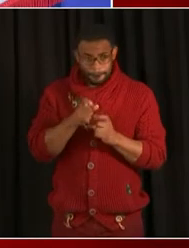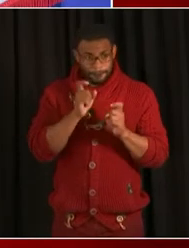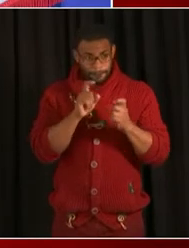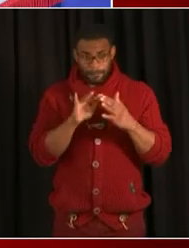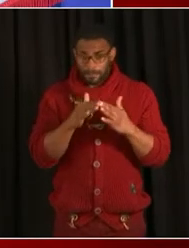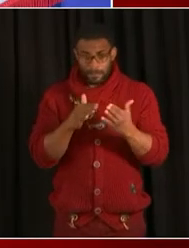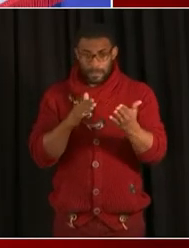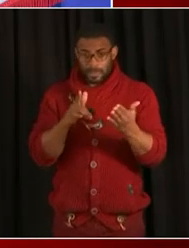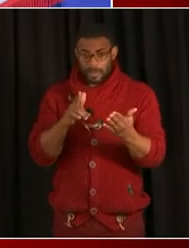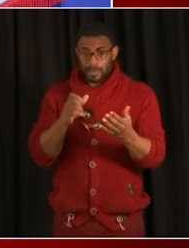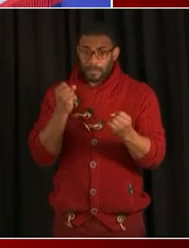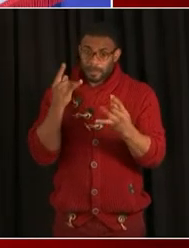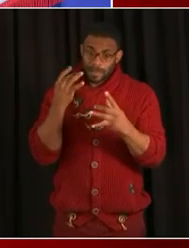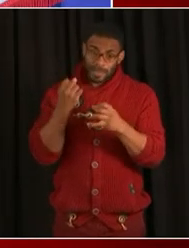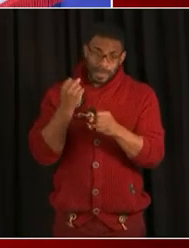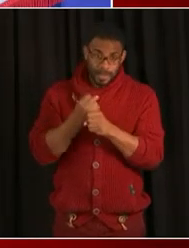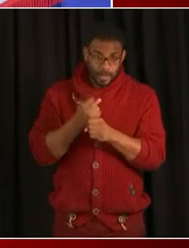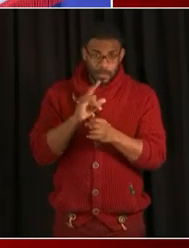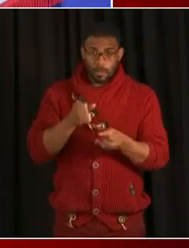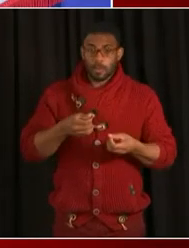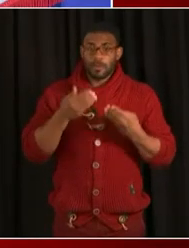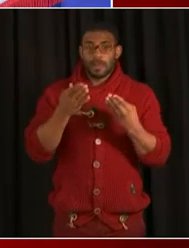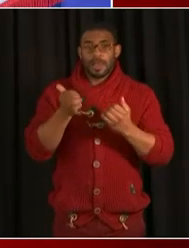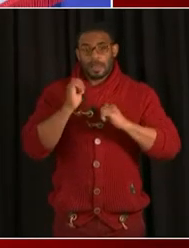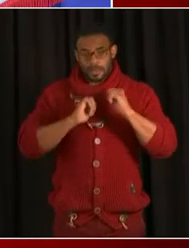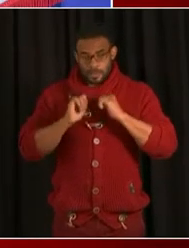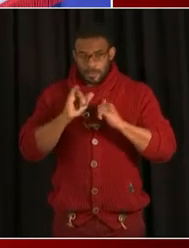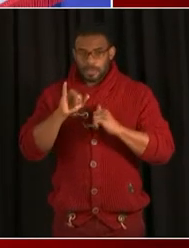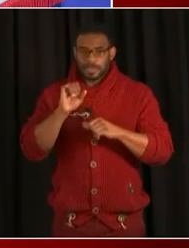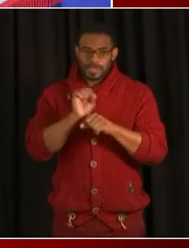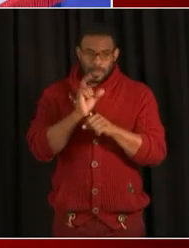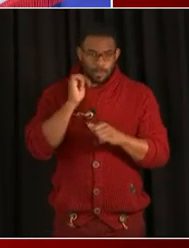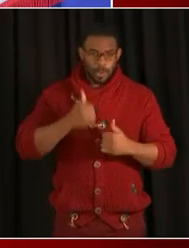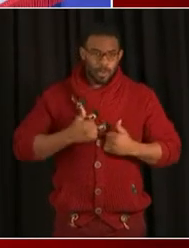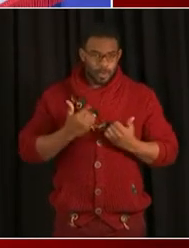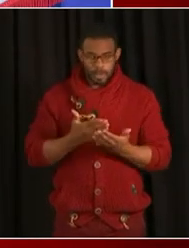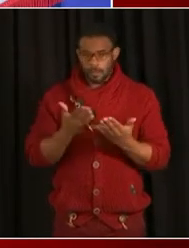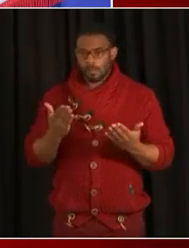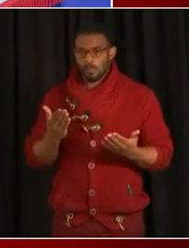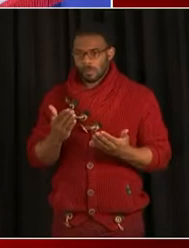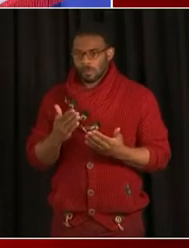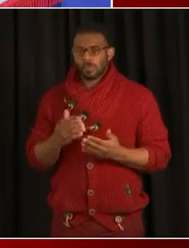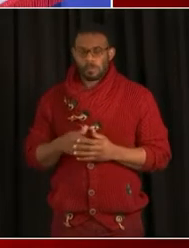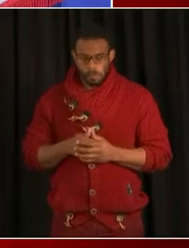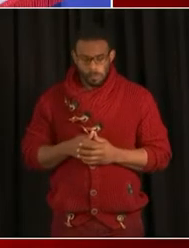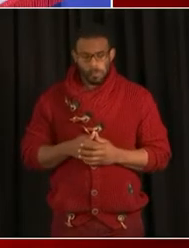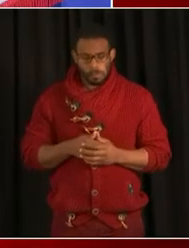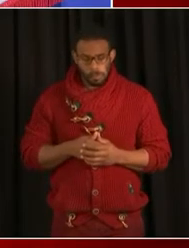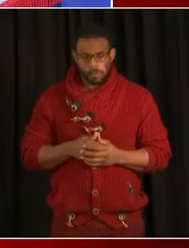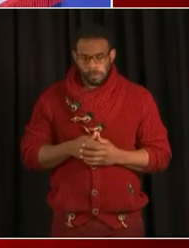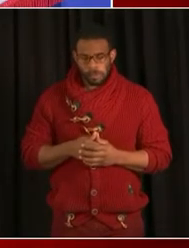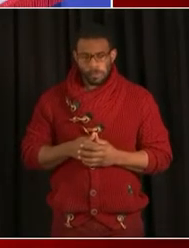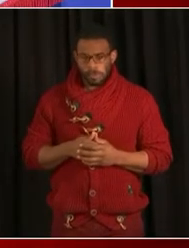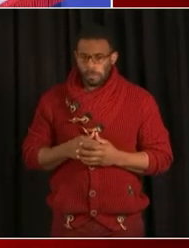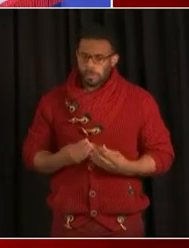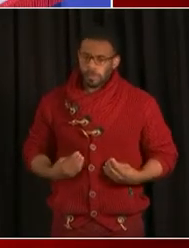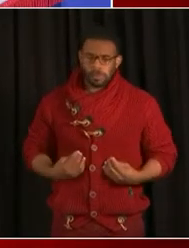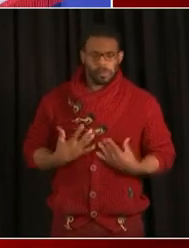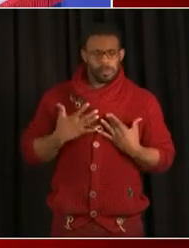you've given to the city is the years and years that you all have provided jobs to our residents, vibrancy to